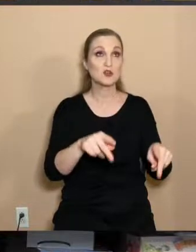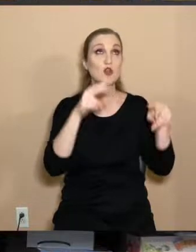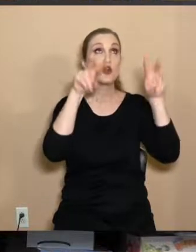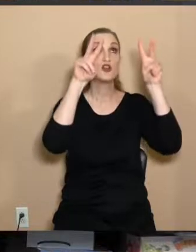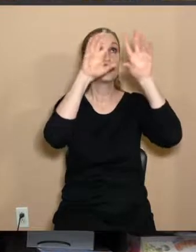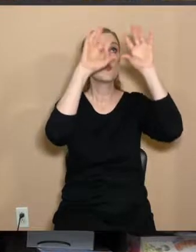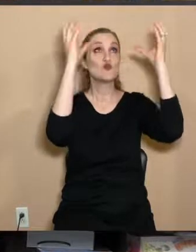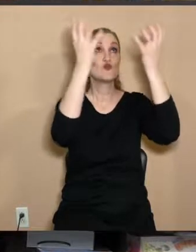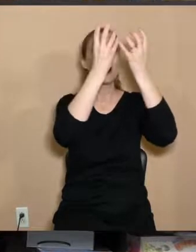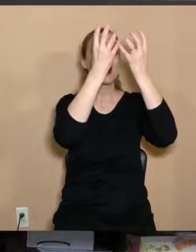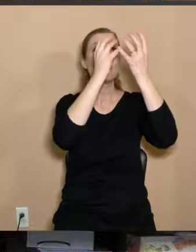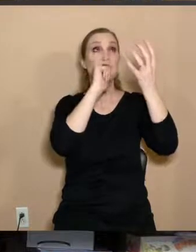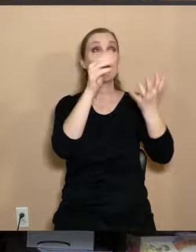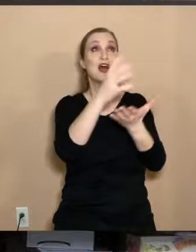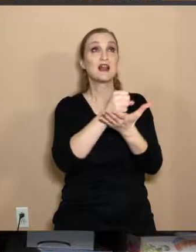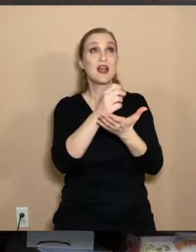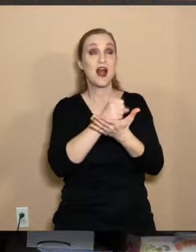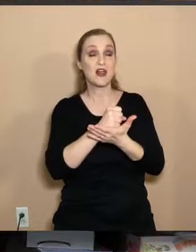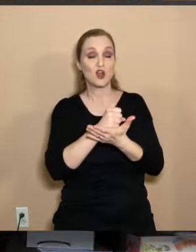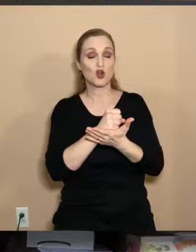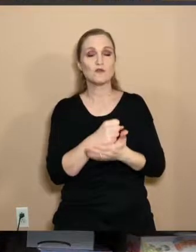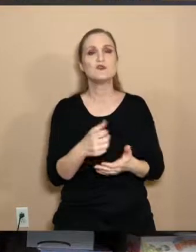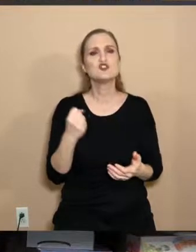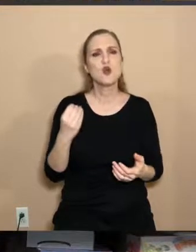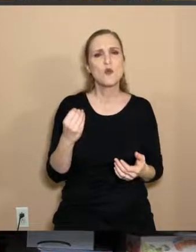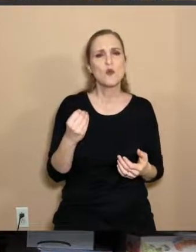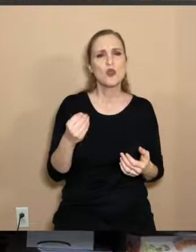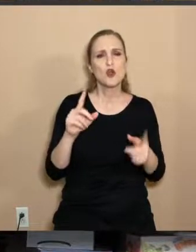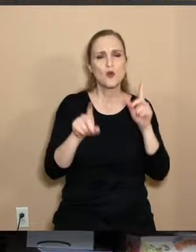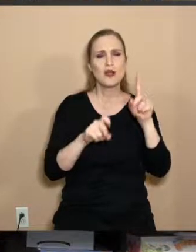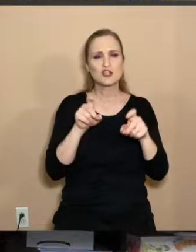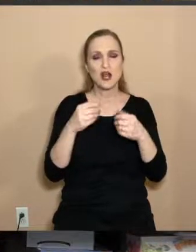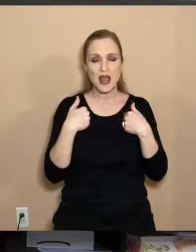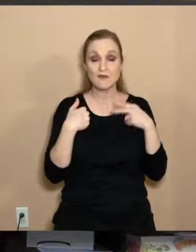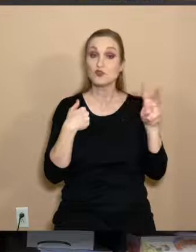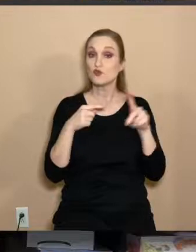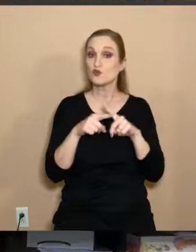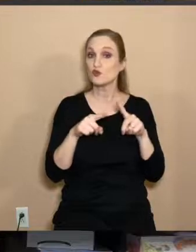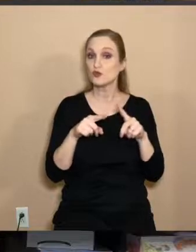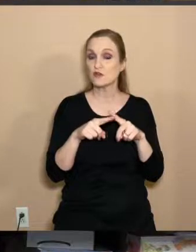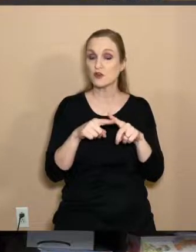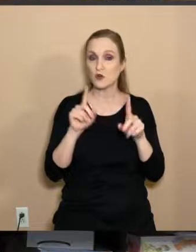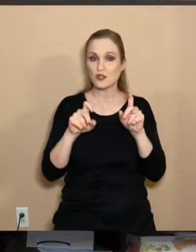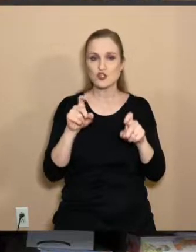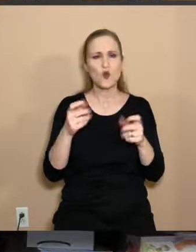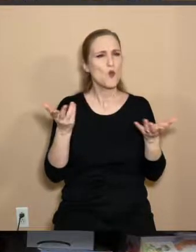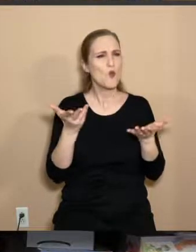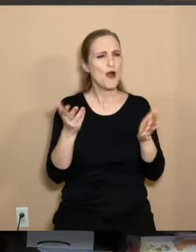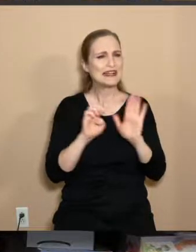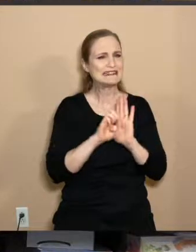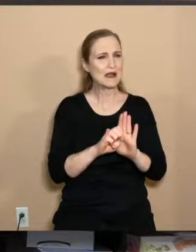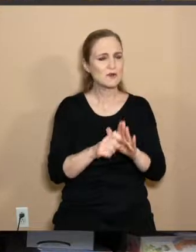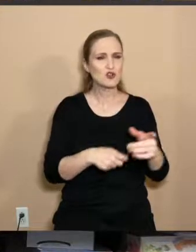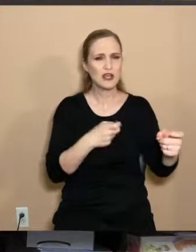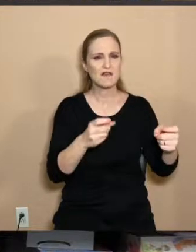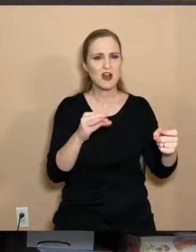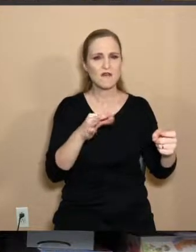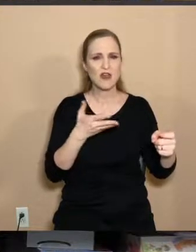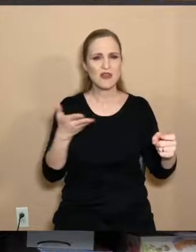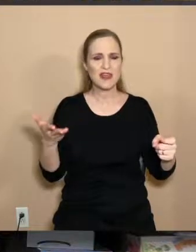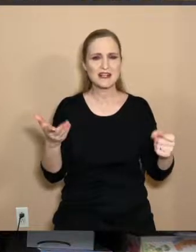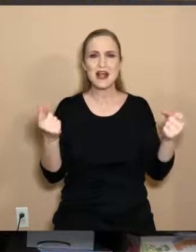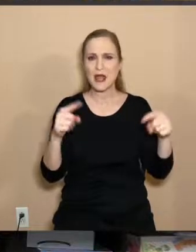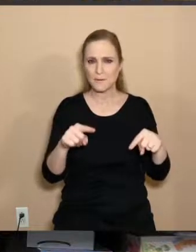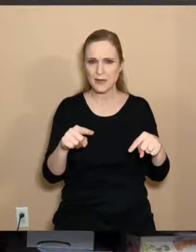will not reap. And the question I have, 2 questions, is what 2 examples are given of the things that are